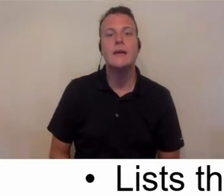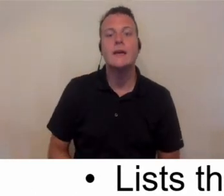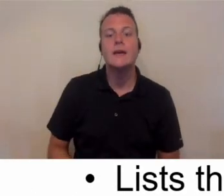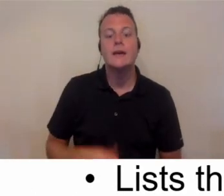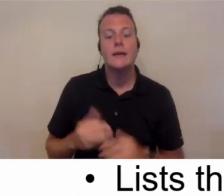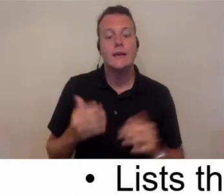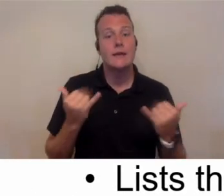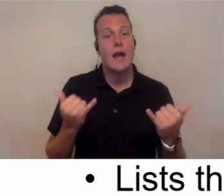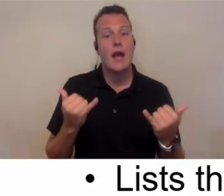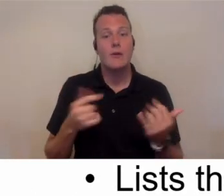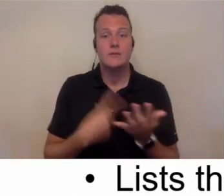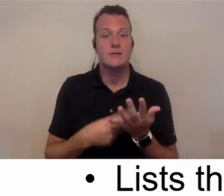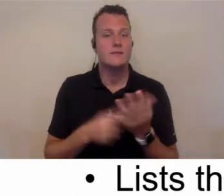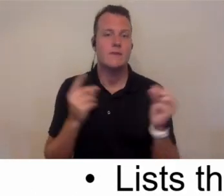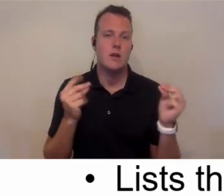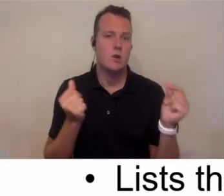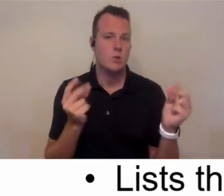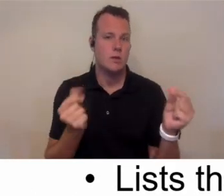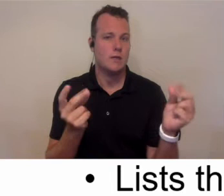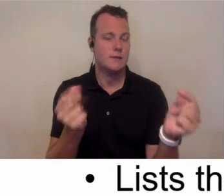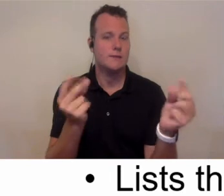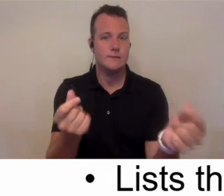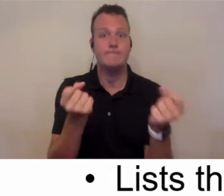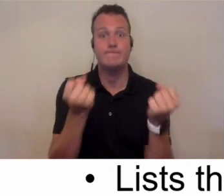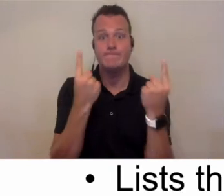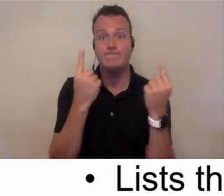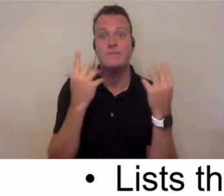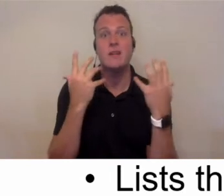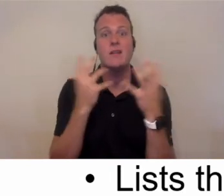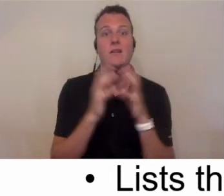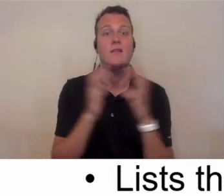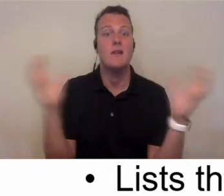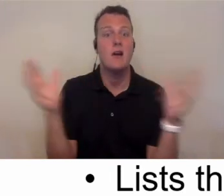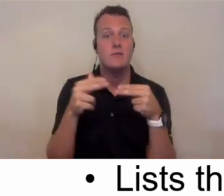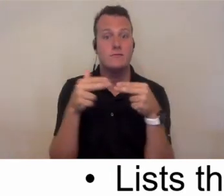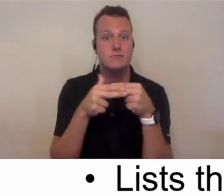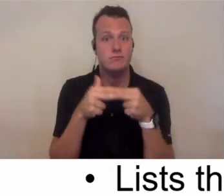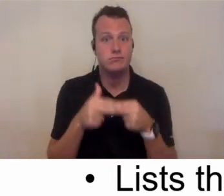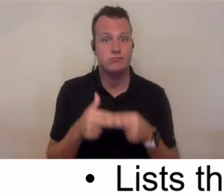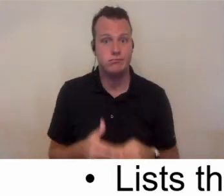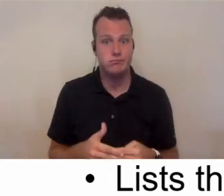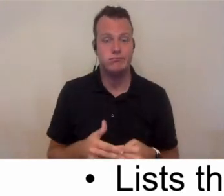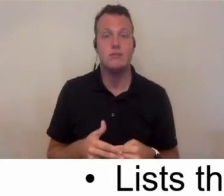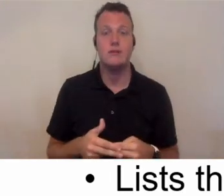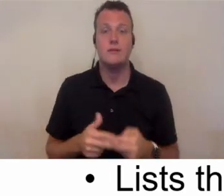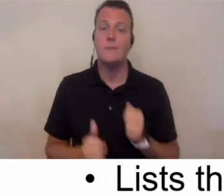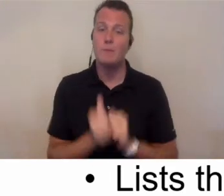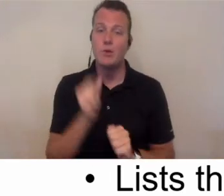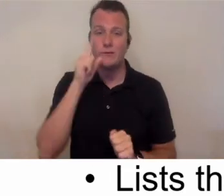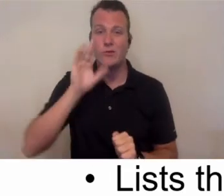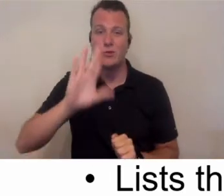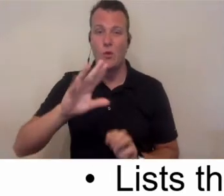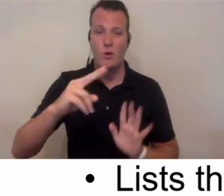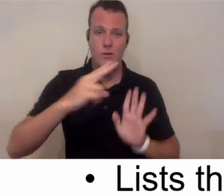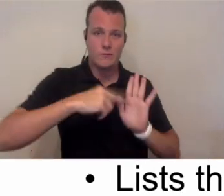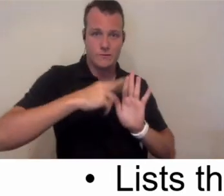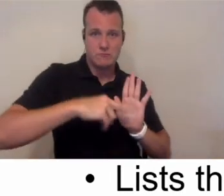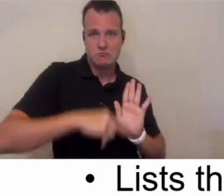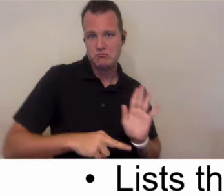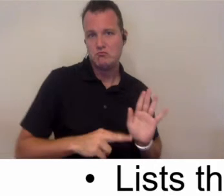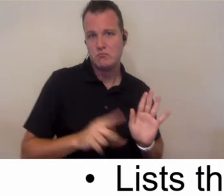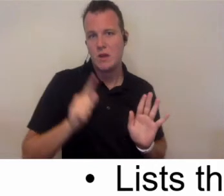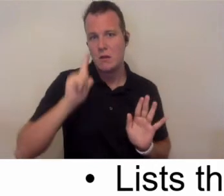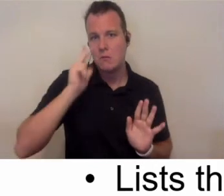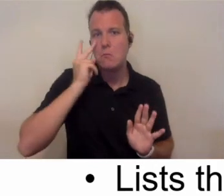through some of this very quickly because, like I said, there's a lot of slides here that are mostly for your resource